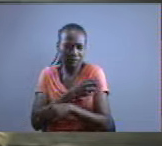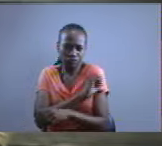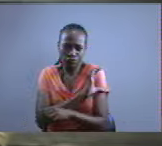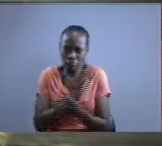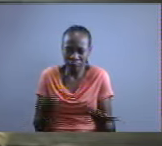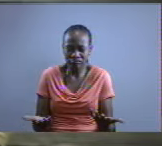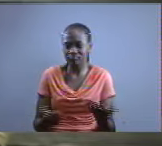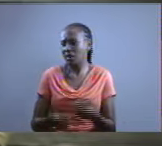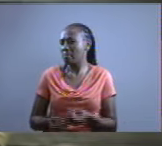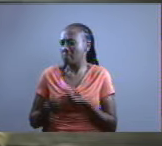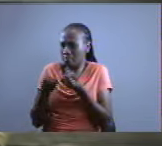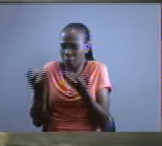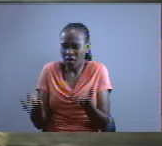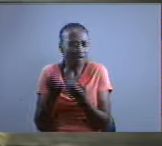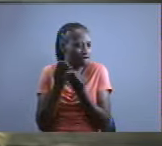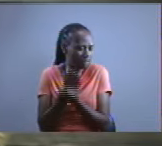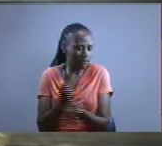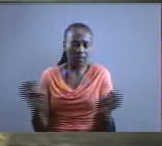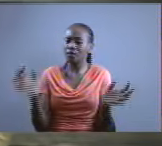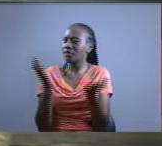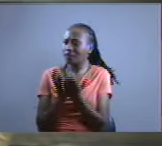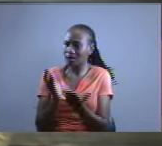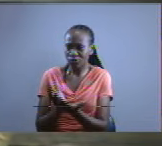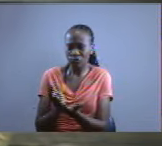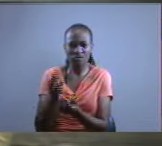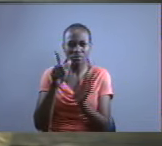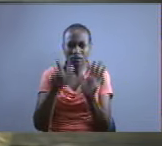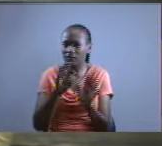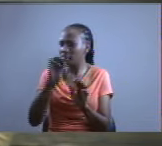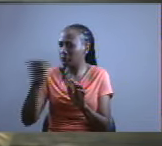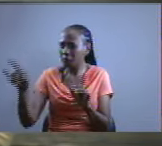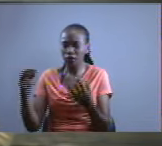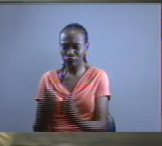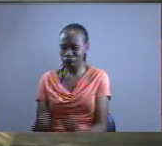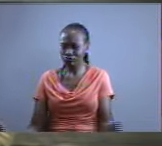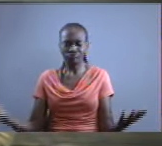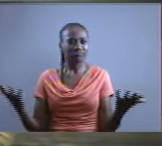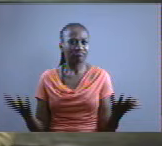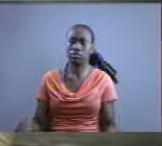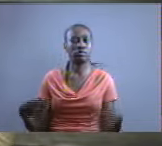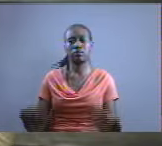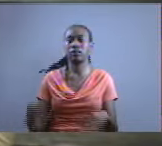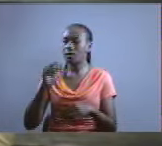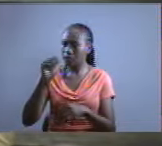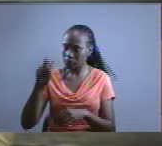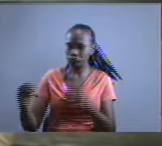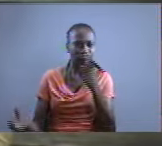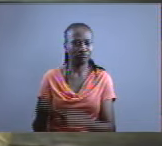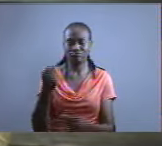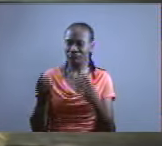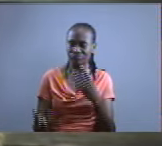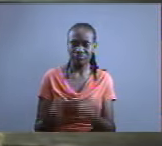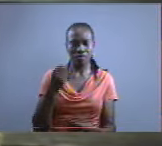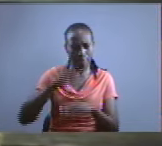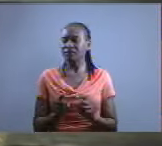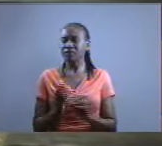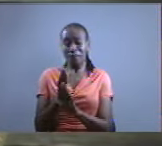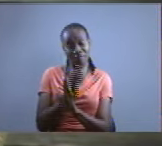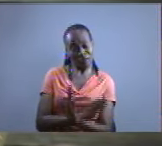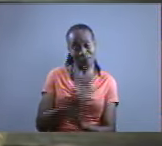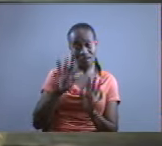has proudly provided free schooling to about 7 million learners each year. ANC proudly brought or can still be achieved. It is